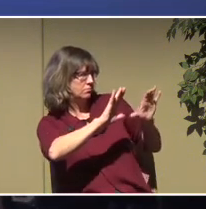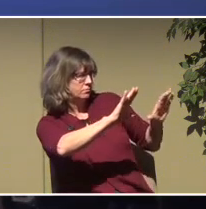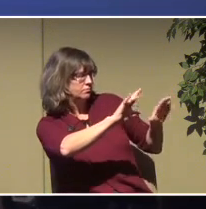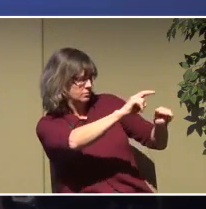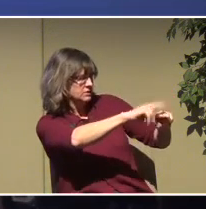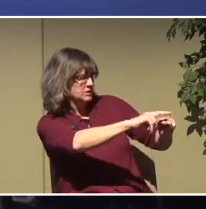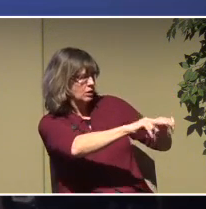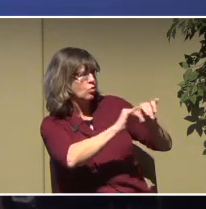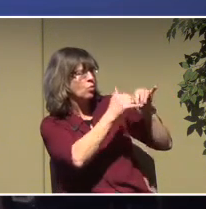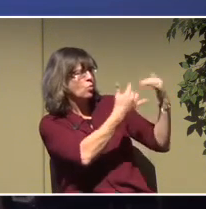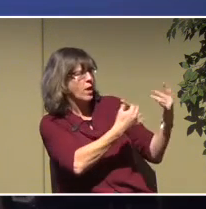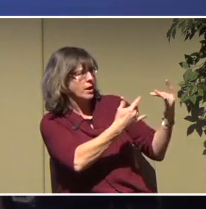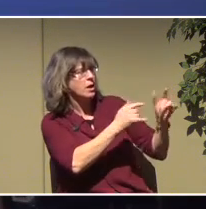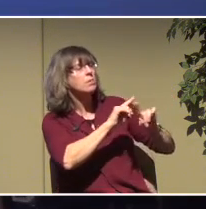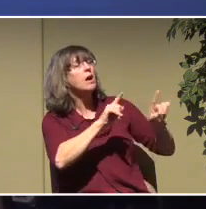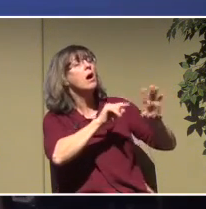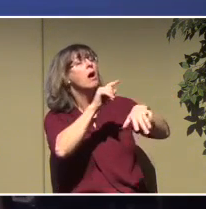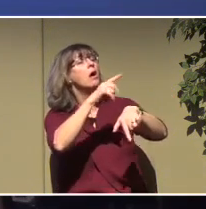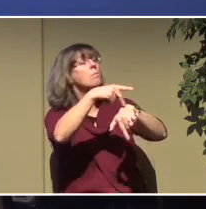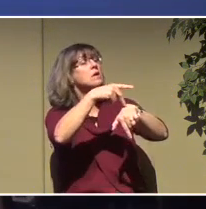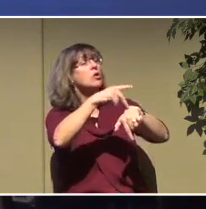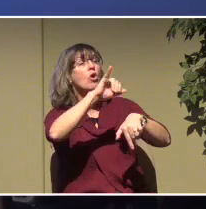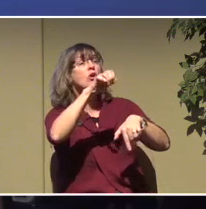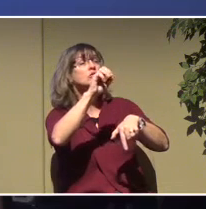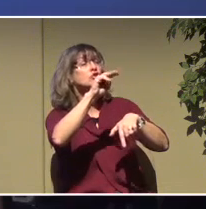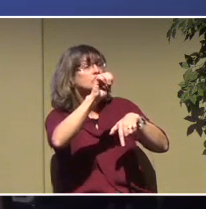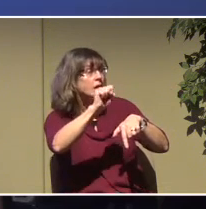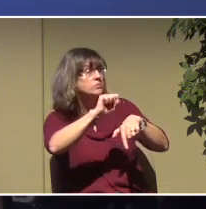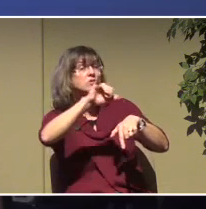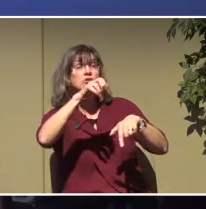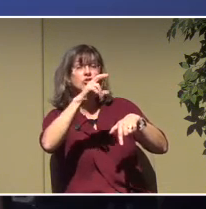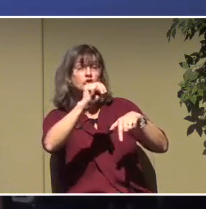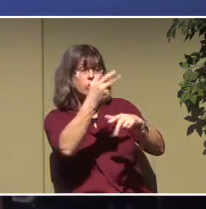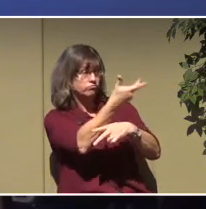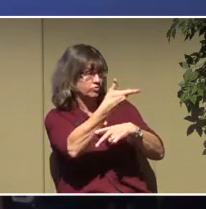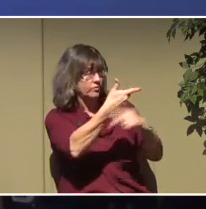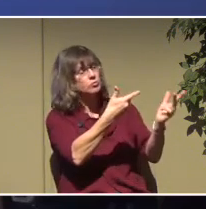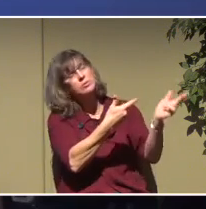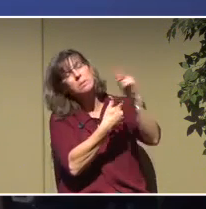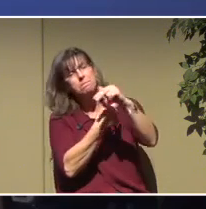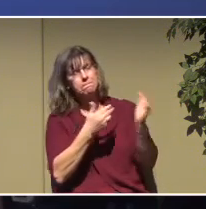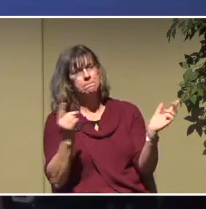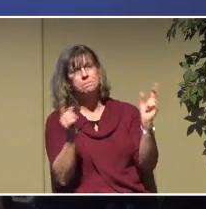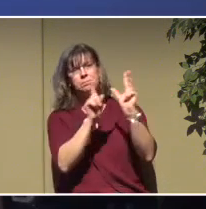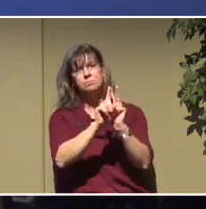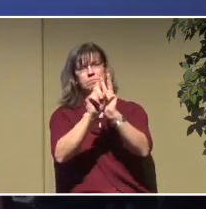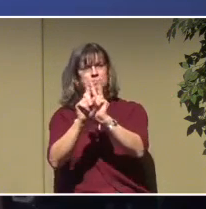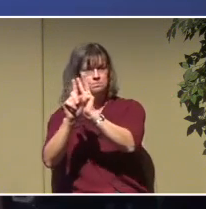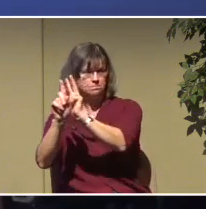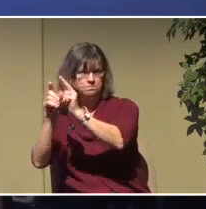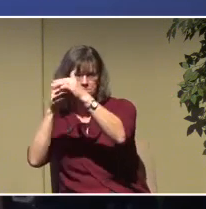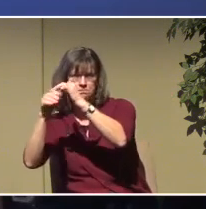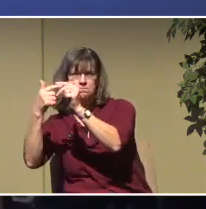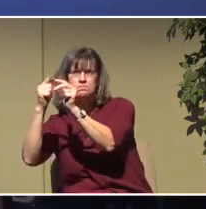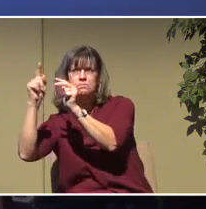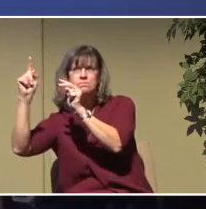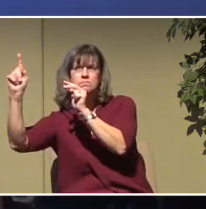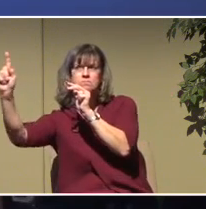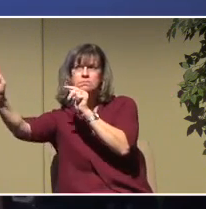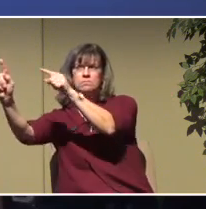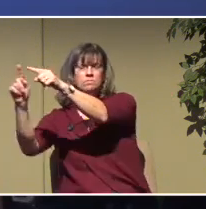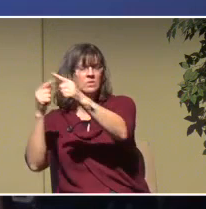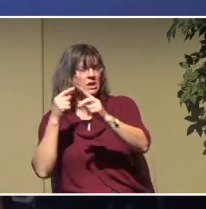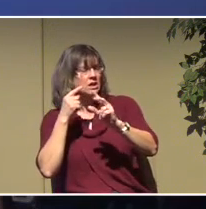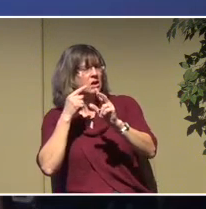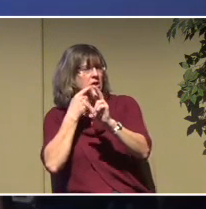with him, and he began to be deeply distressed and troubled. "My soul is overwhelmed with sorrow to the point of death," he said to